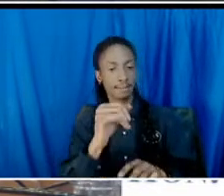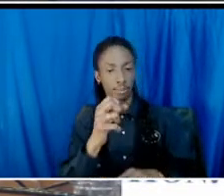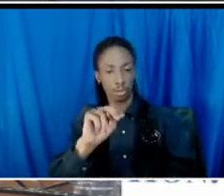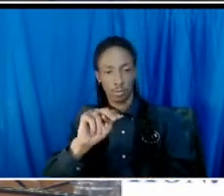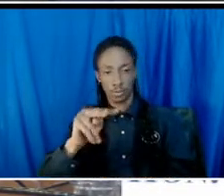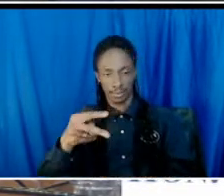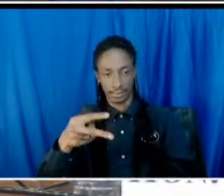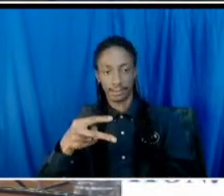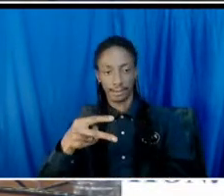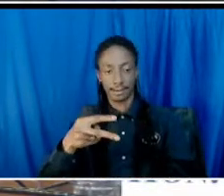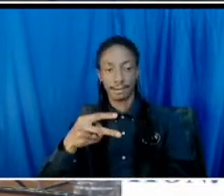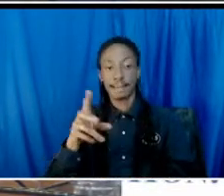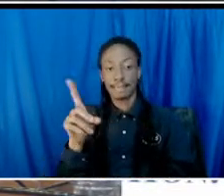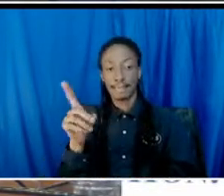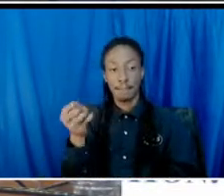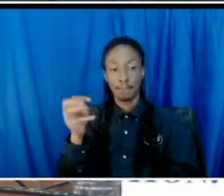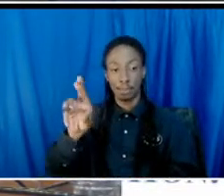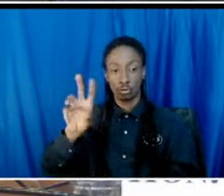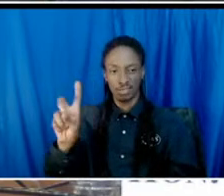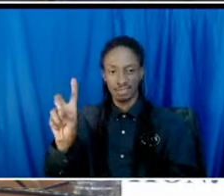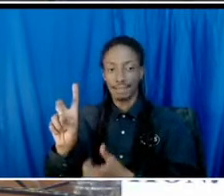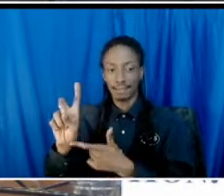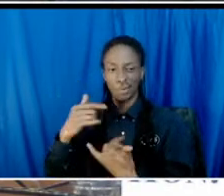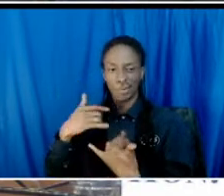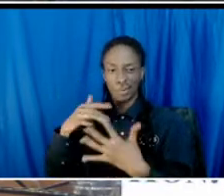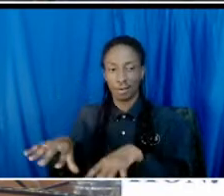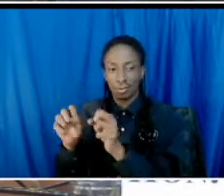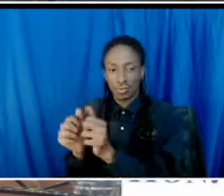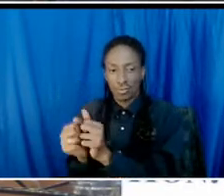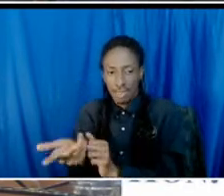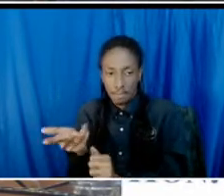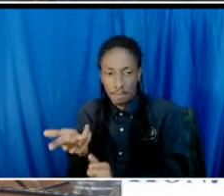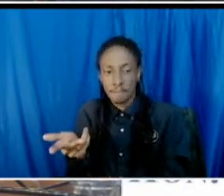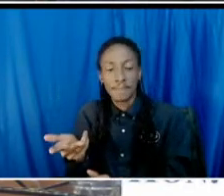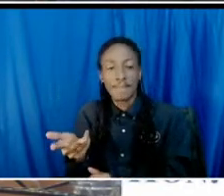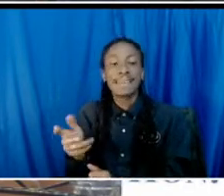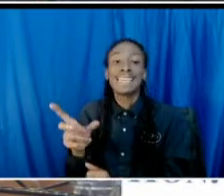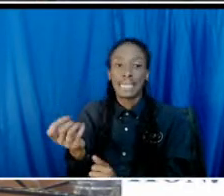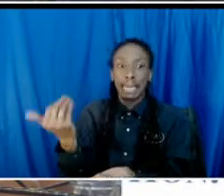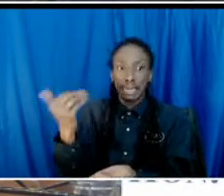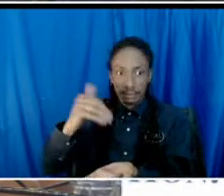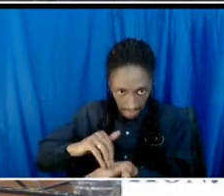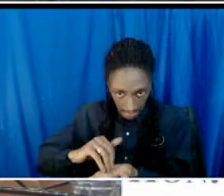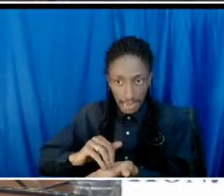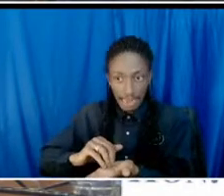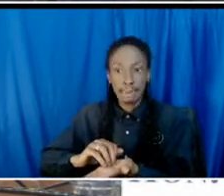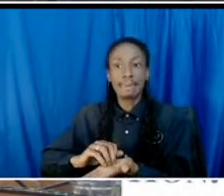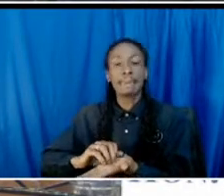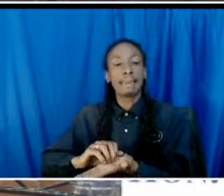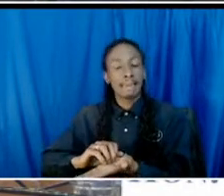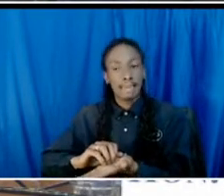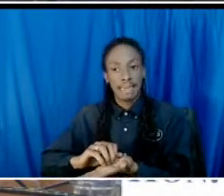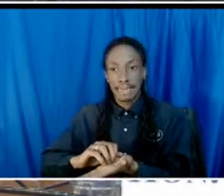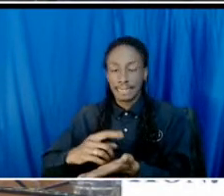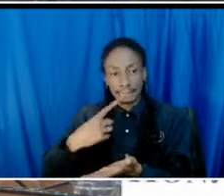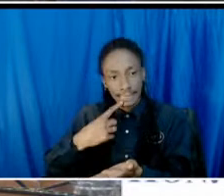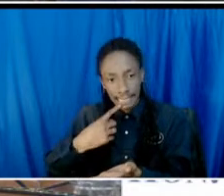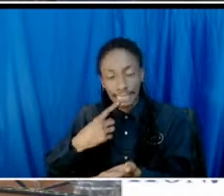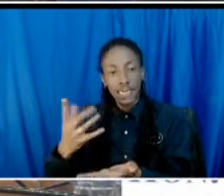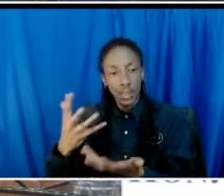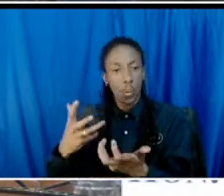that Mr. Donahue and I had with him. He again raised with both of us that he wanted us